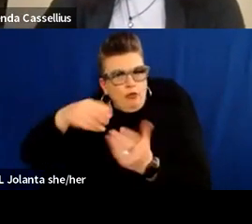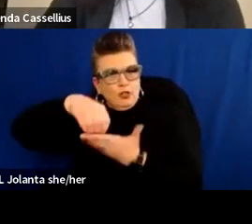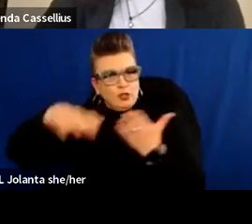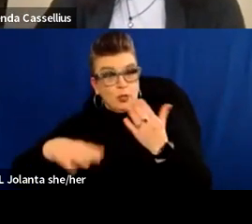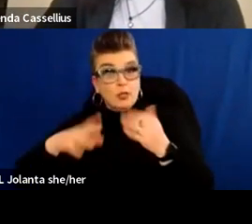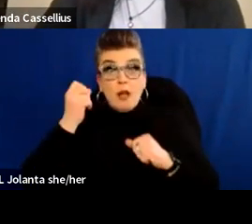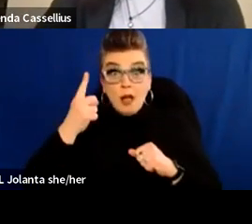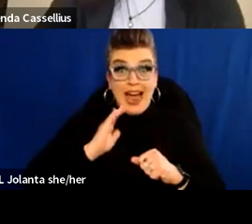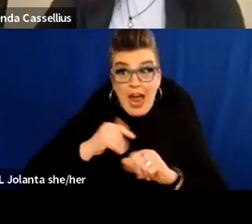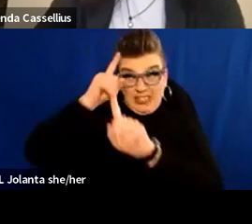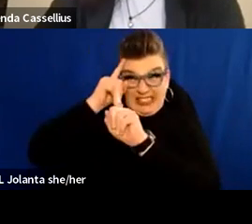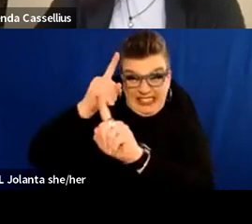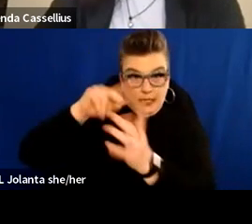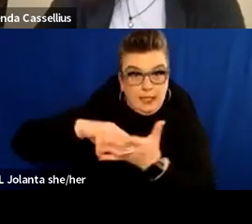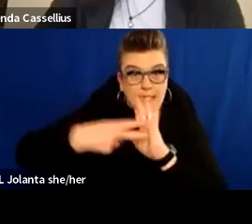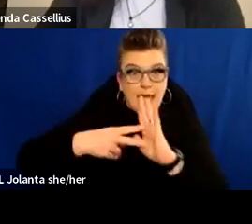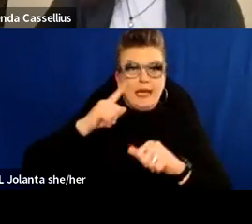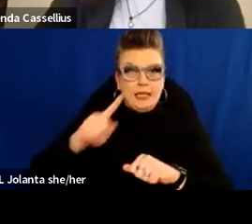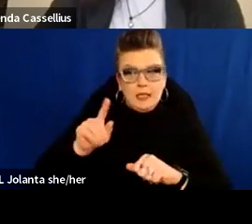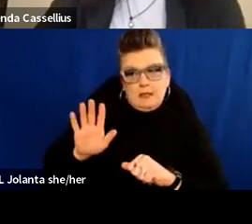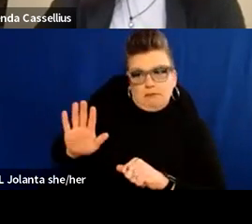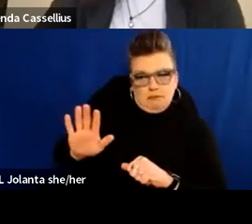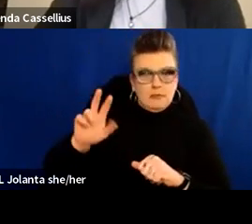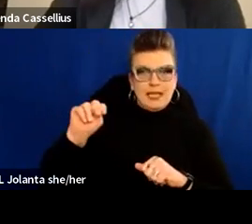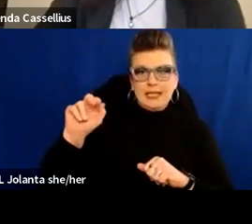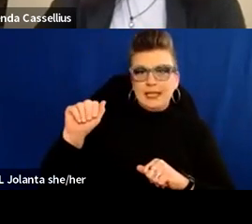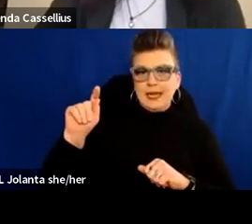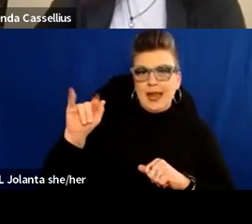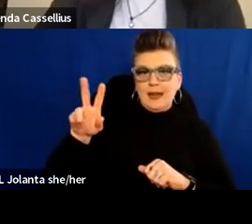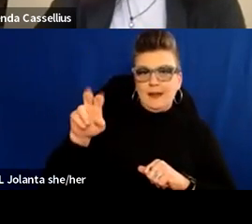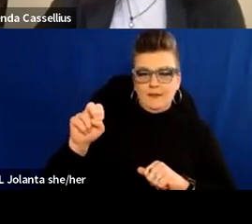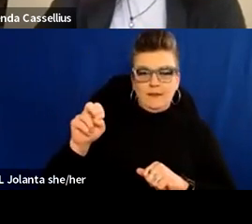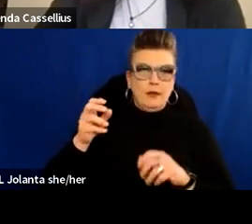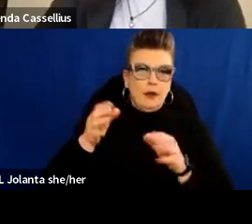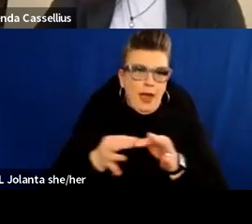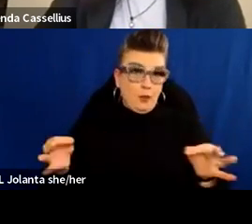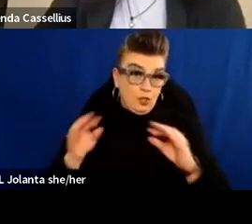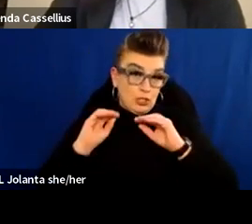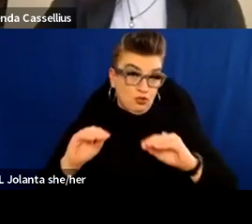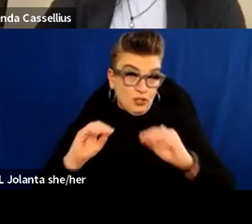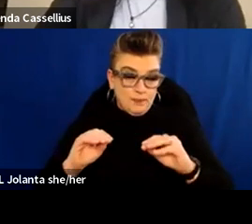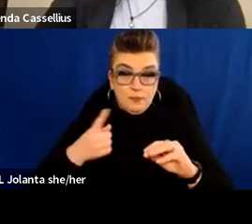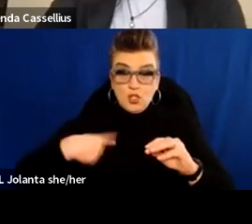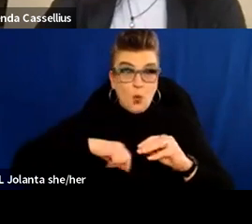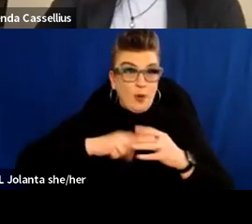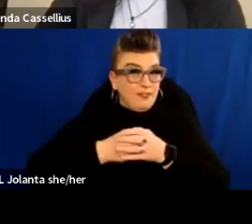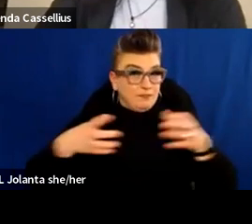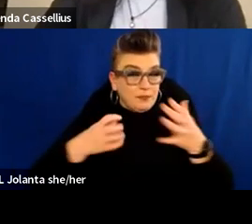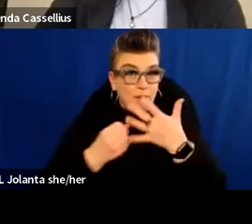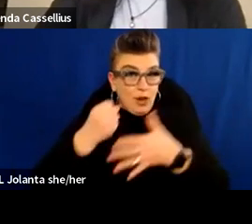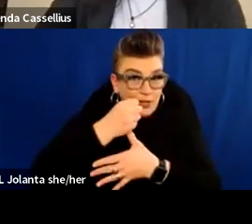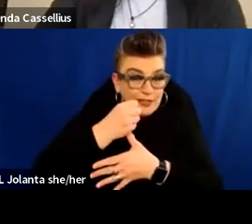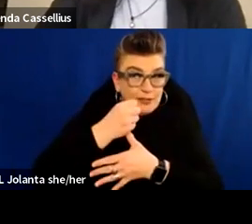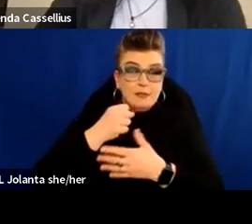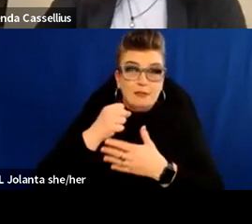language instruction as a sort of core strategy where we built out strategic priorities strategic initiatives as well as action